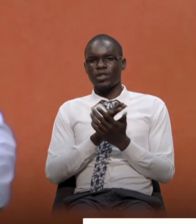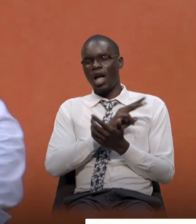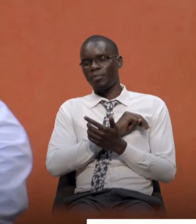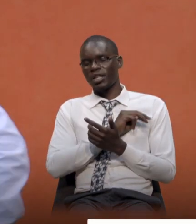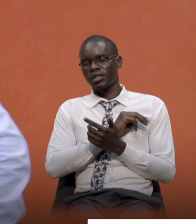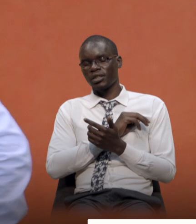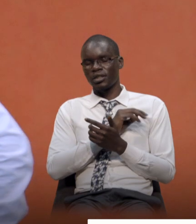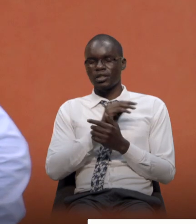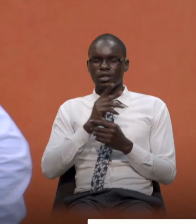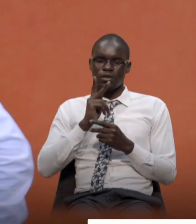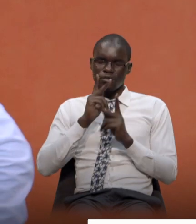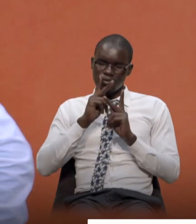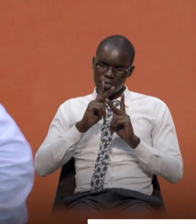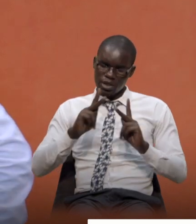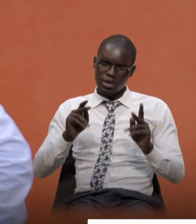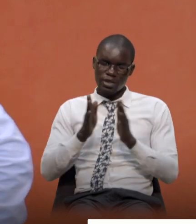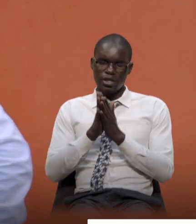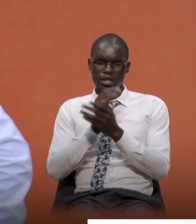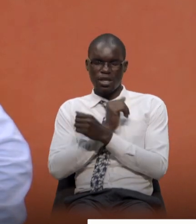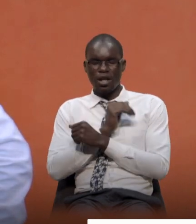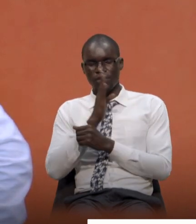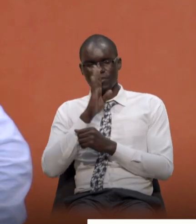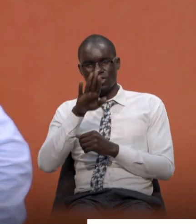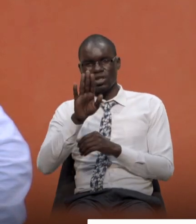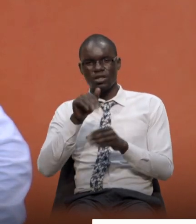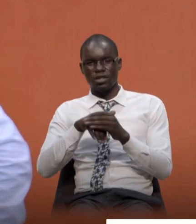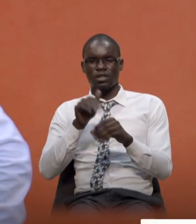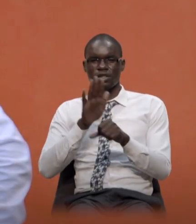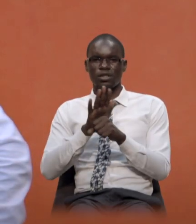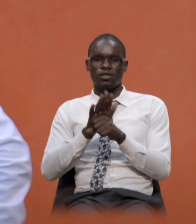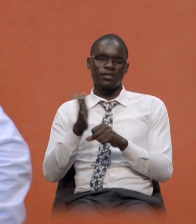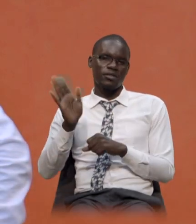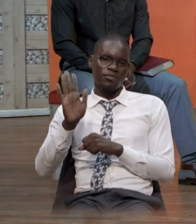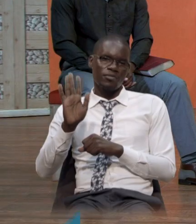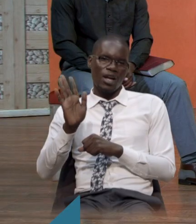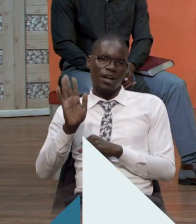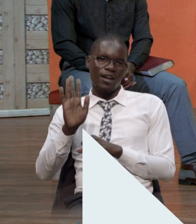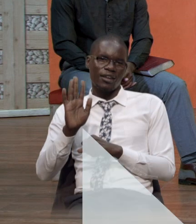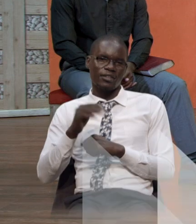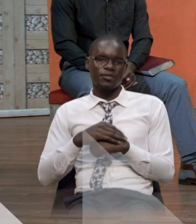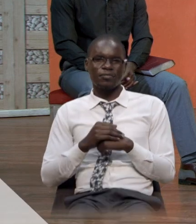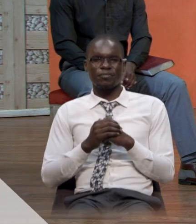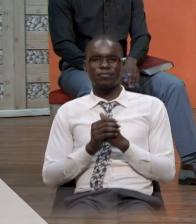love be yours in abundance. Amen. Amen. Bye-bye. Bye.